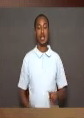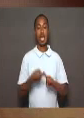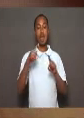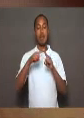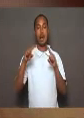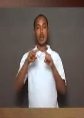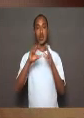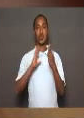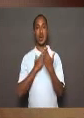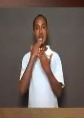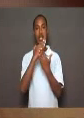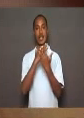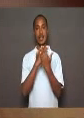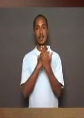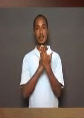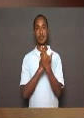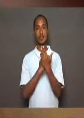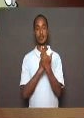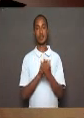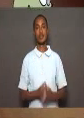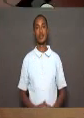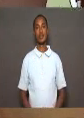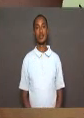Let's get back to our lesson.